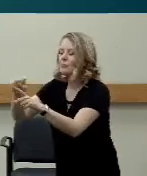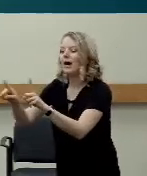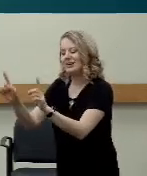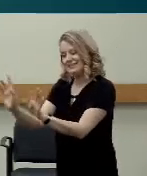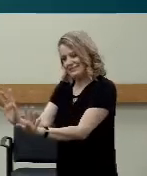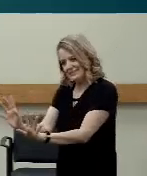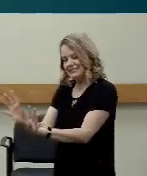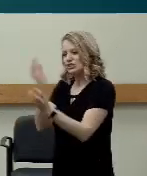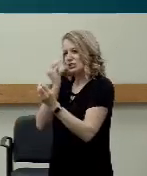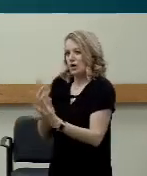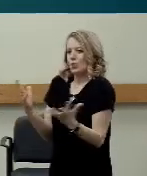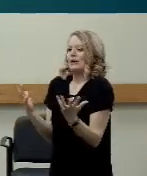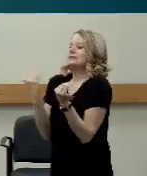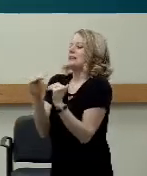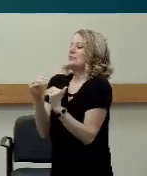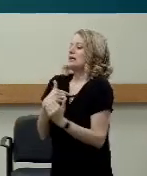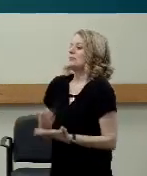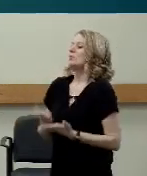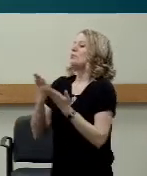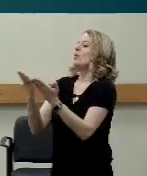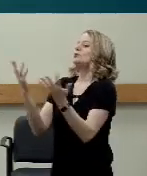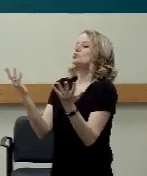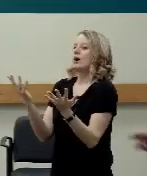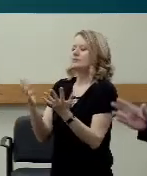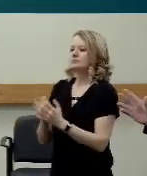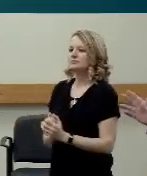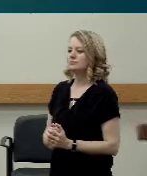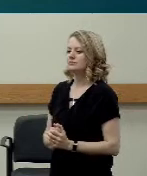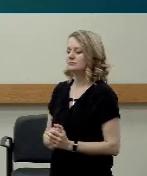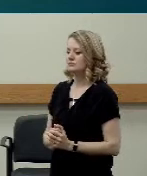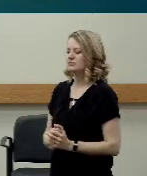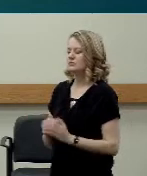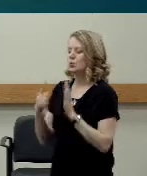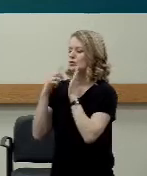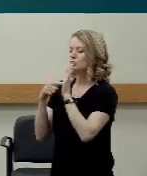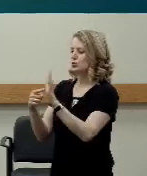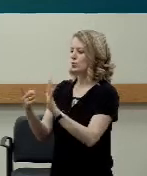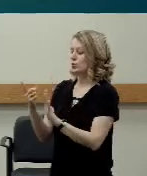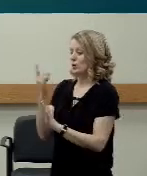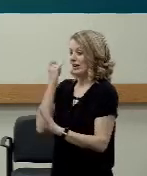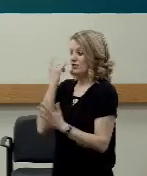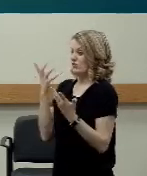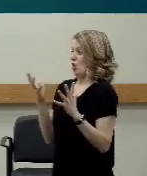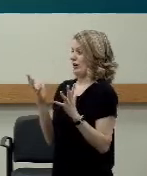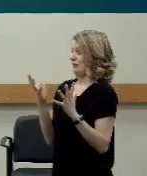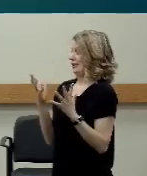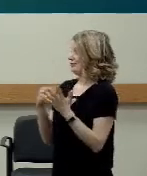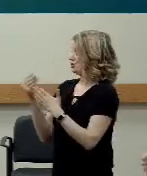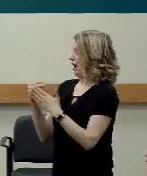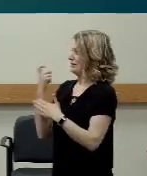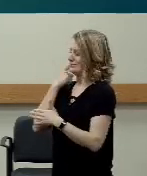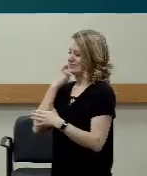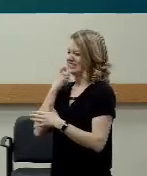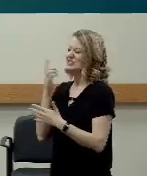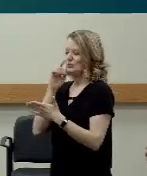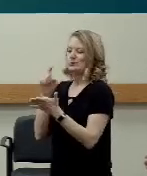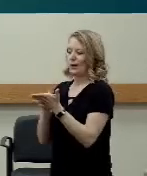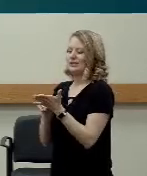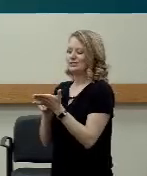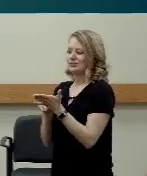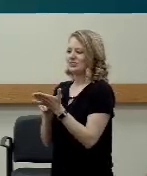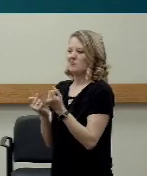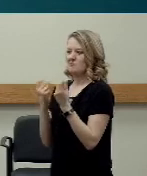the restrictions, you're going to see, and if you've been out into the retail market at all since it started, you're going to see that